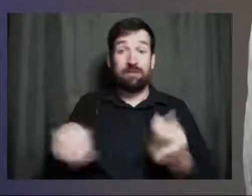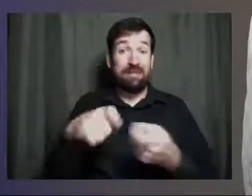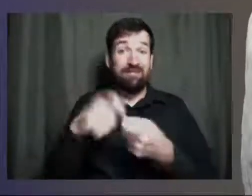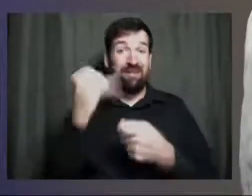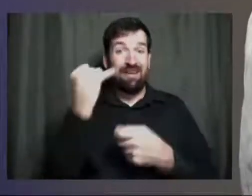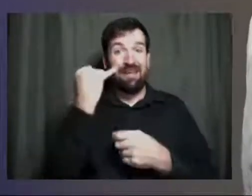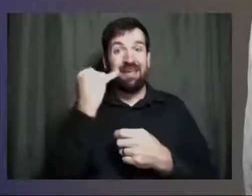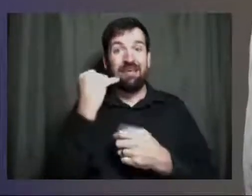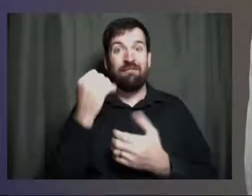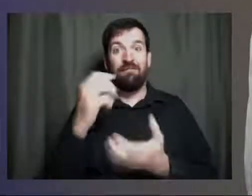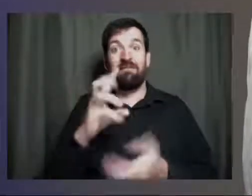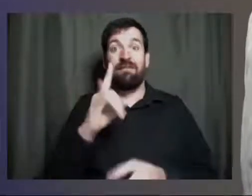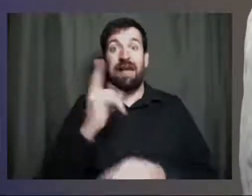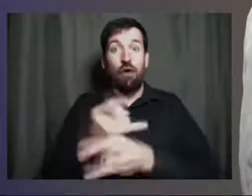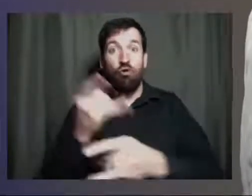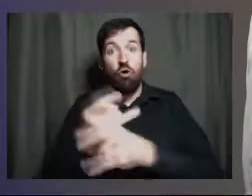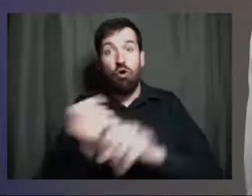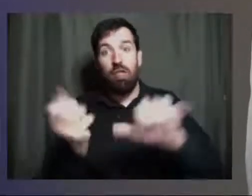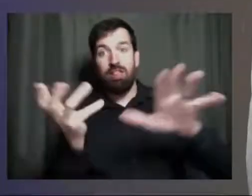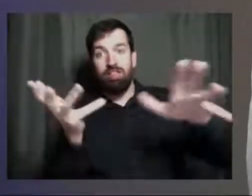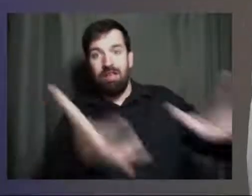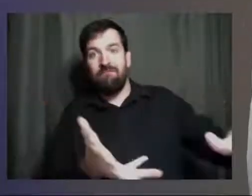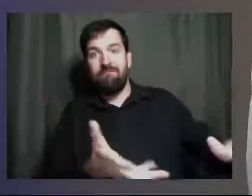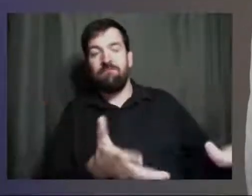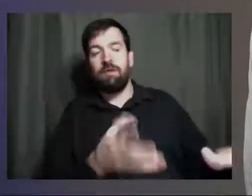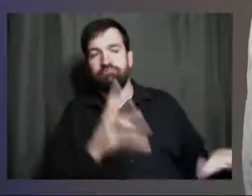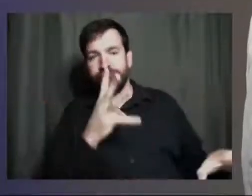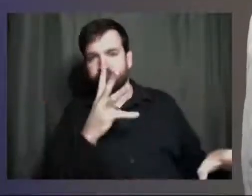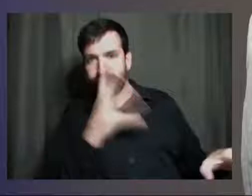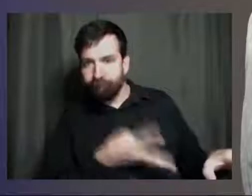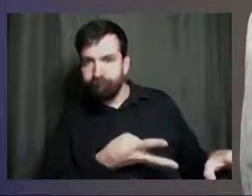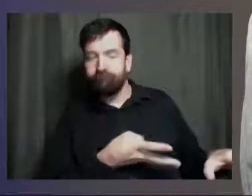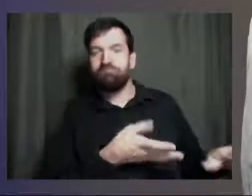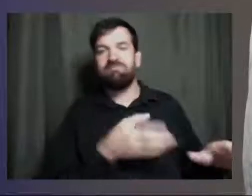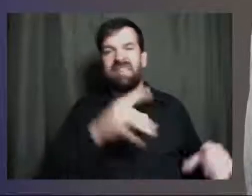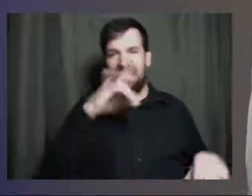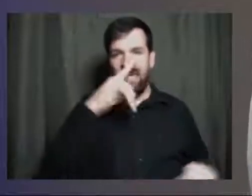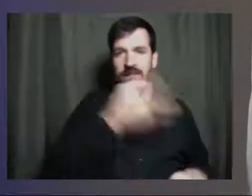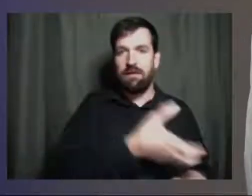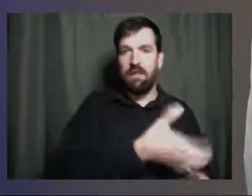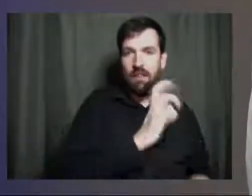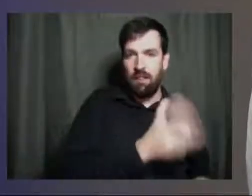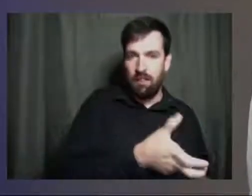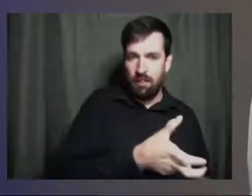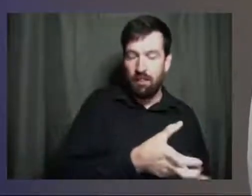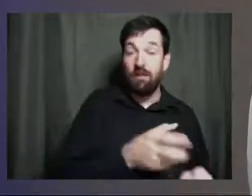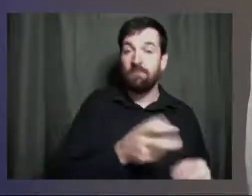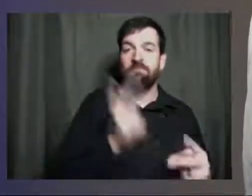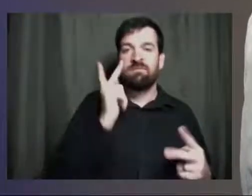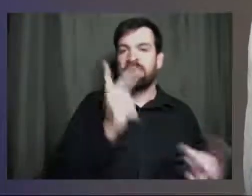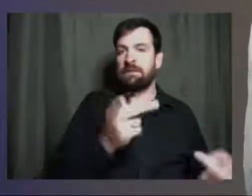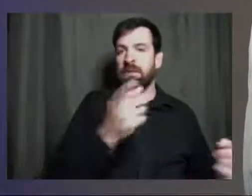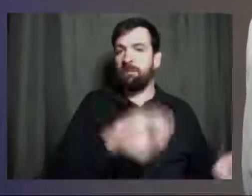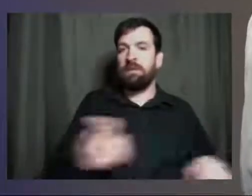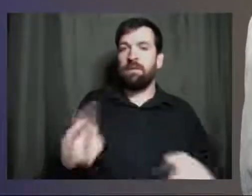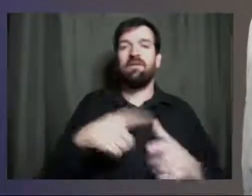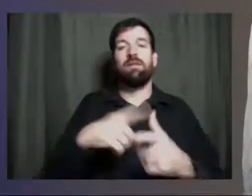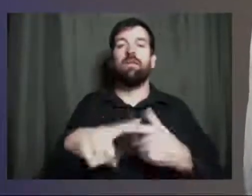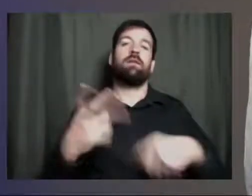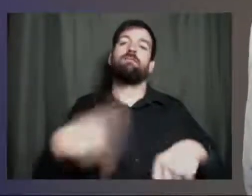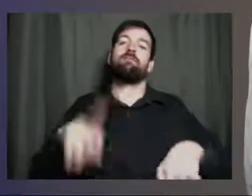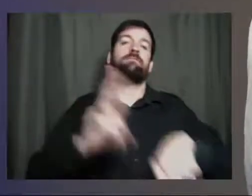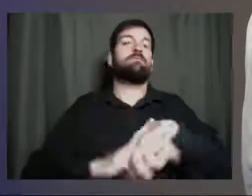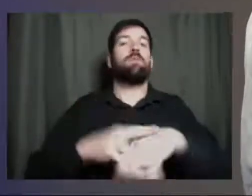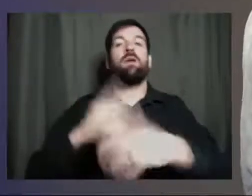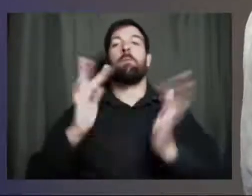kids get into them and things of that nature. So we see a little bit of bump in those type calls. And then kind of the run-of-the-mill medication type